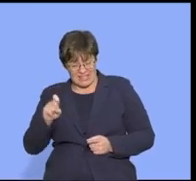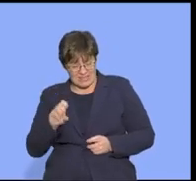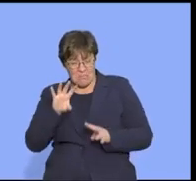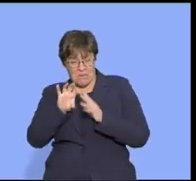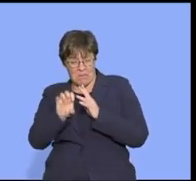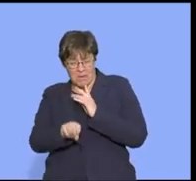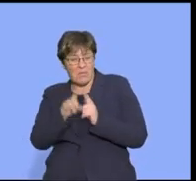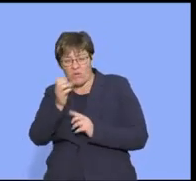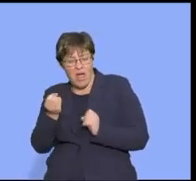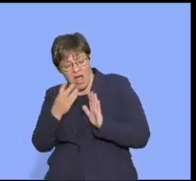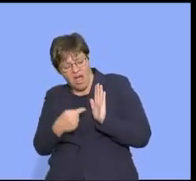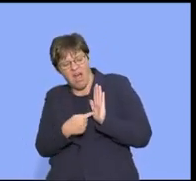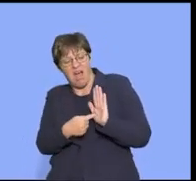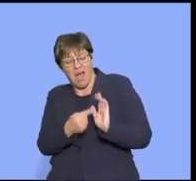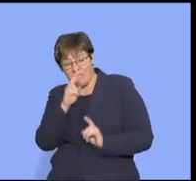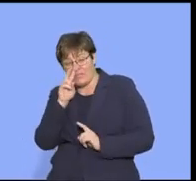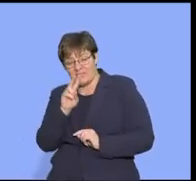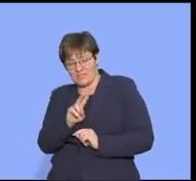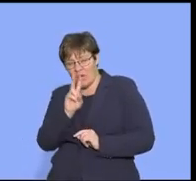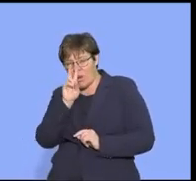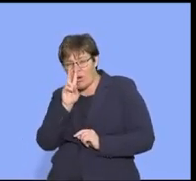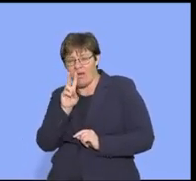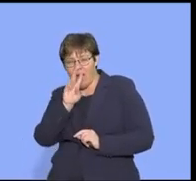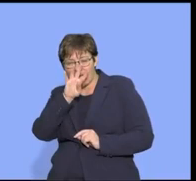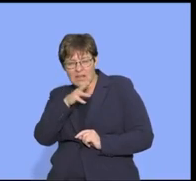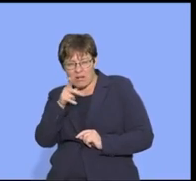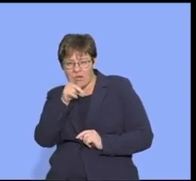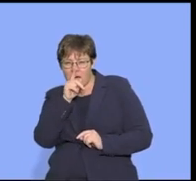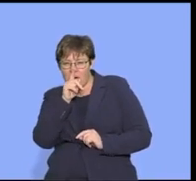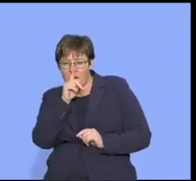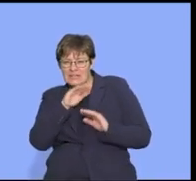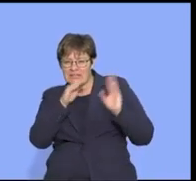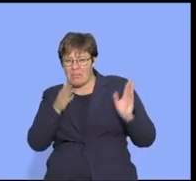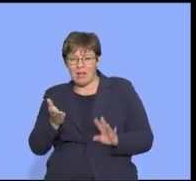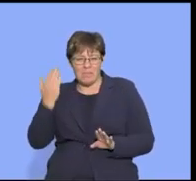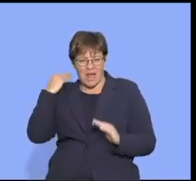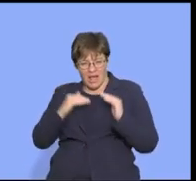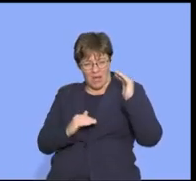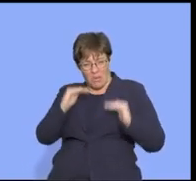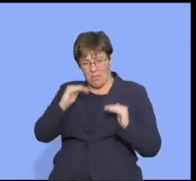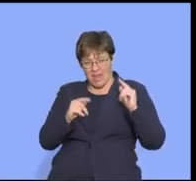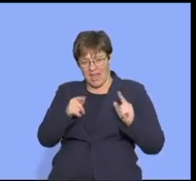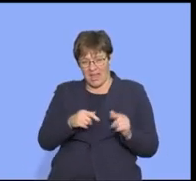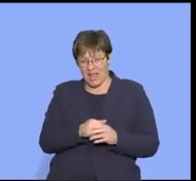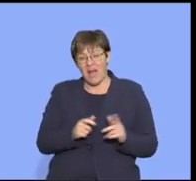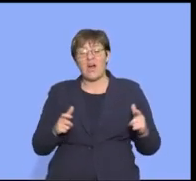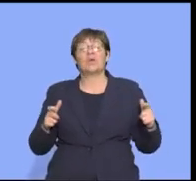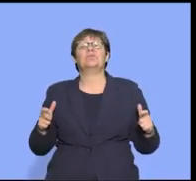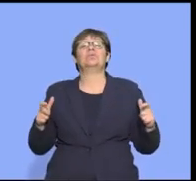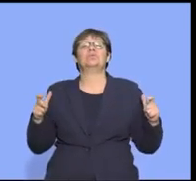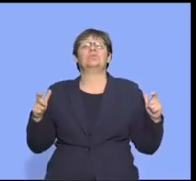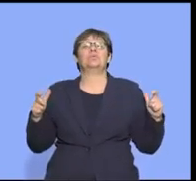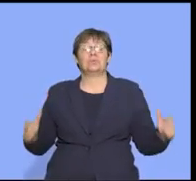just to give you an idea. If you look at the tables and things in the background, it gives you an idea of